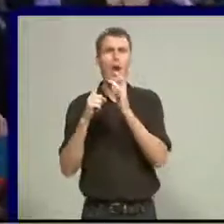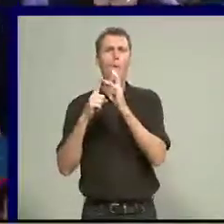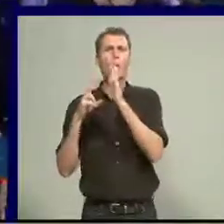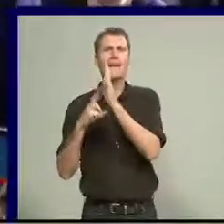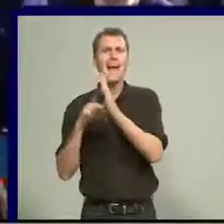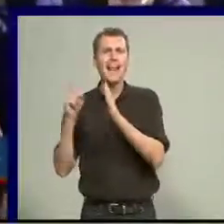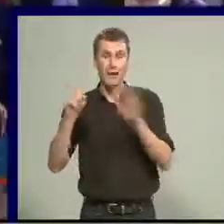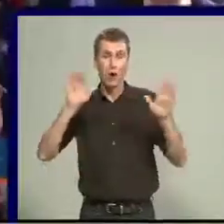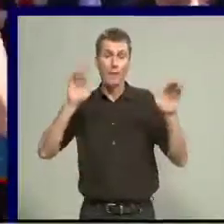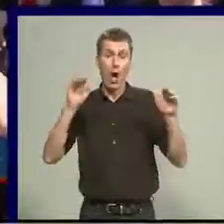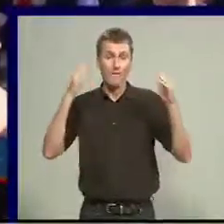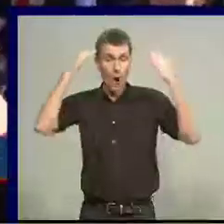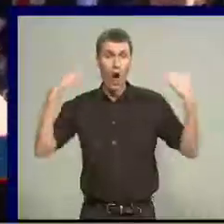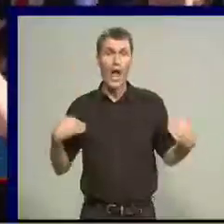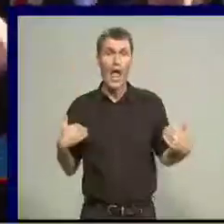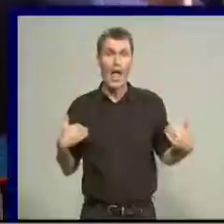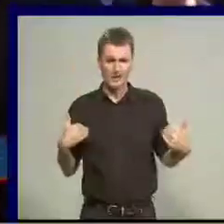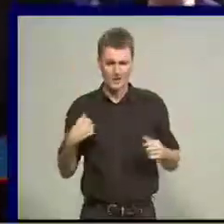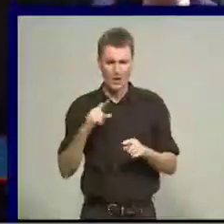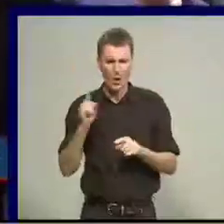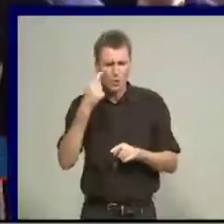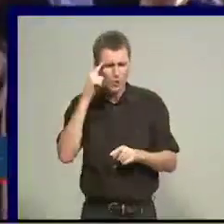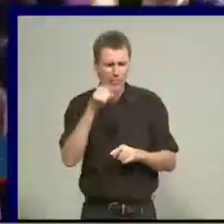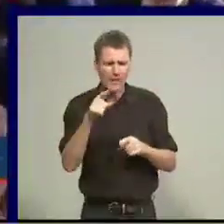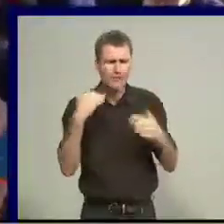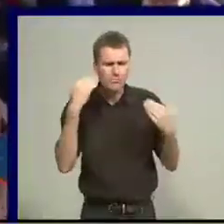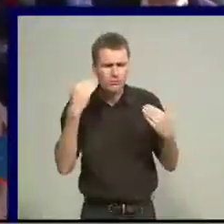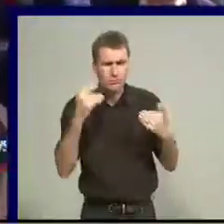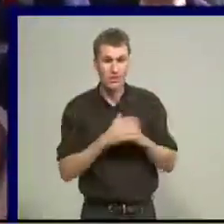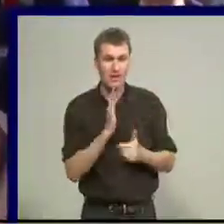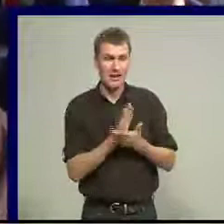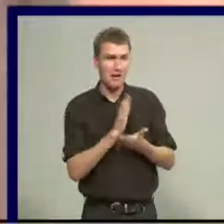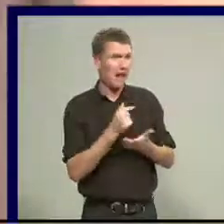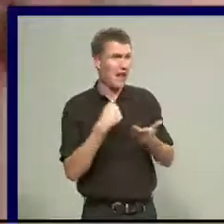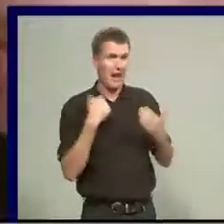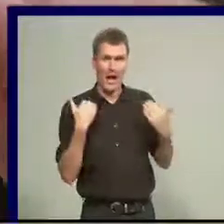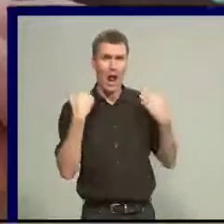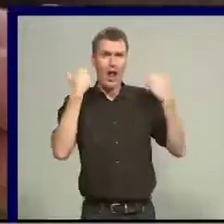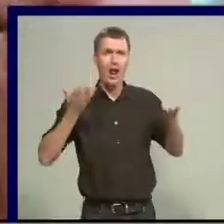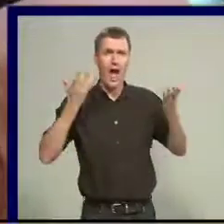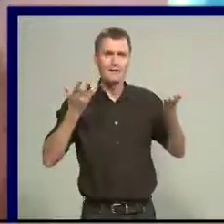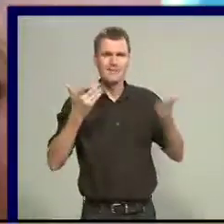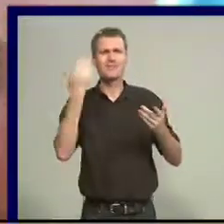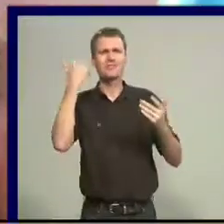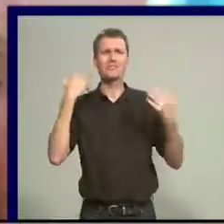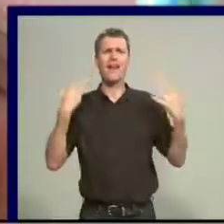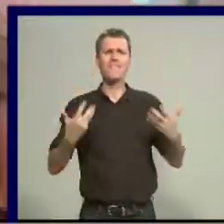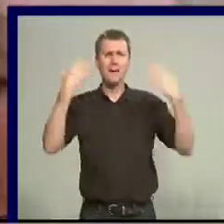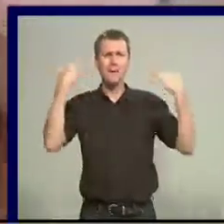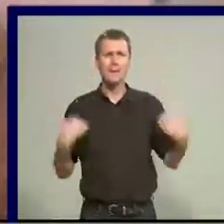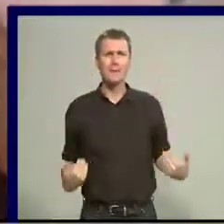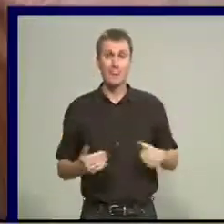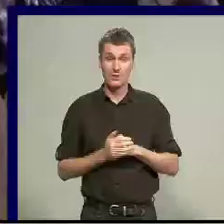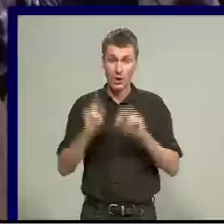you think of your new hairstyle again? It's really light and different. Like I'm used to it being real heavy. But this wasn't just a regular haircut.